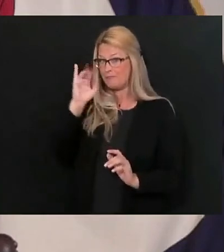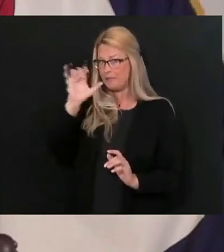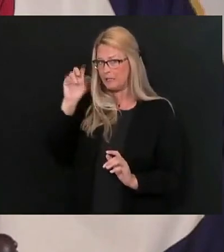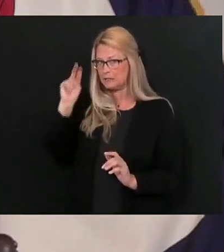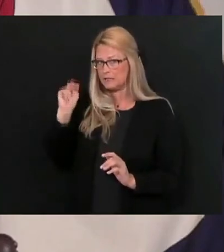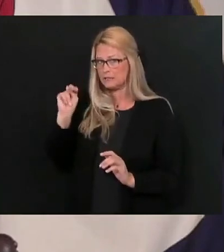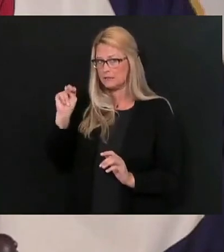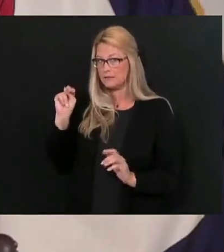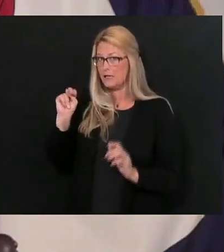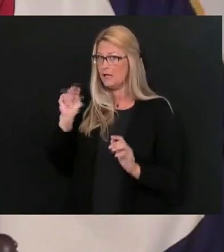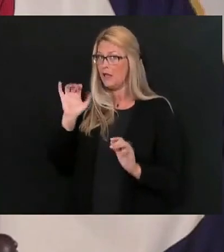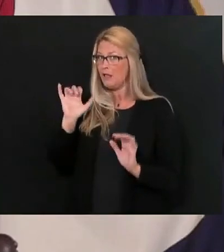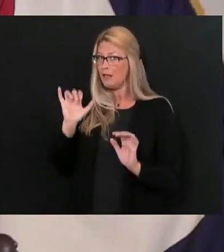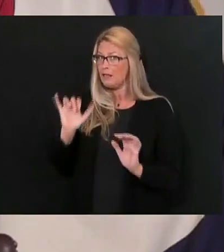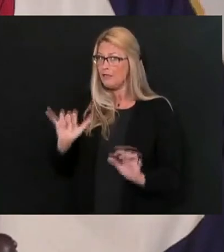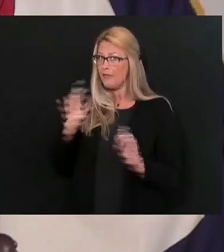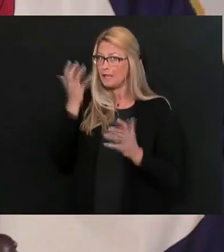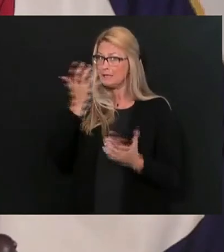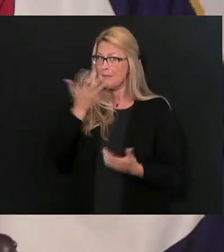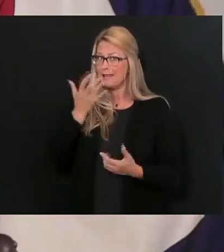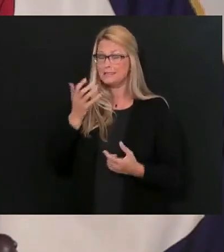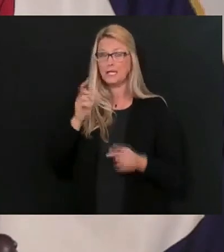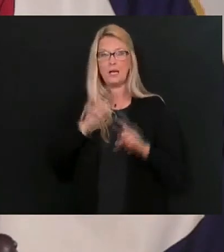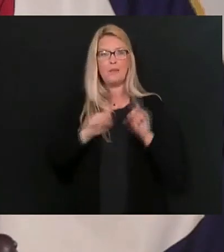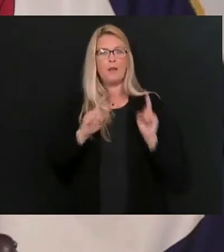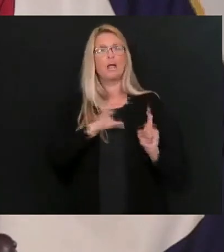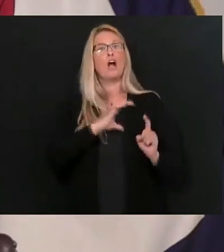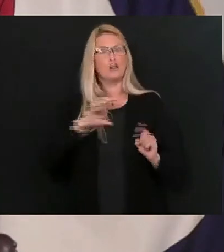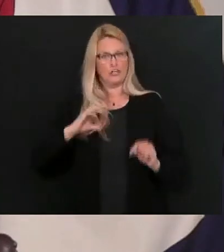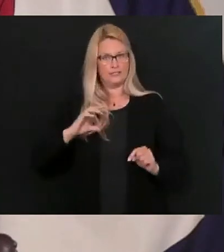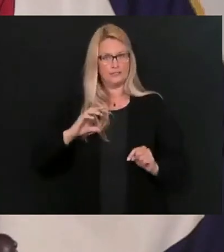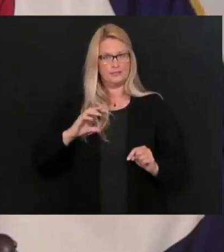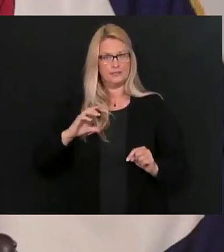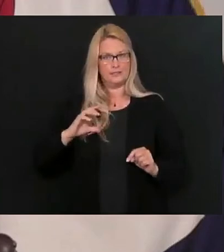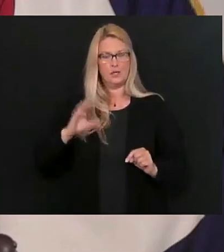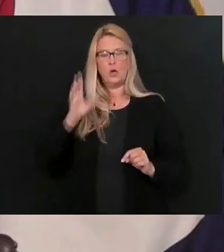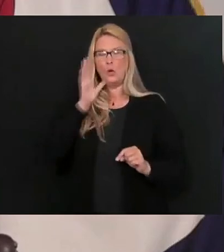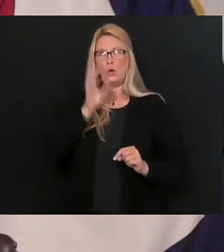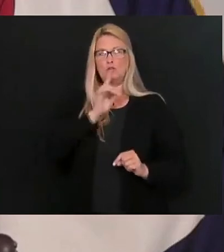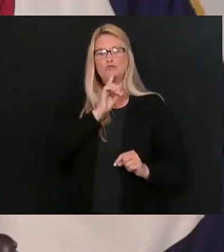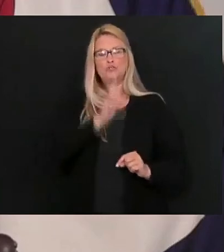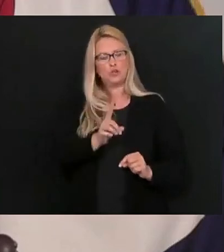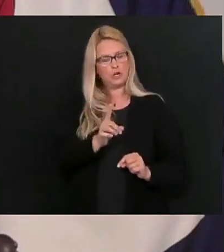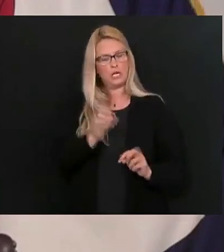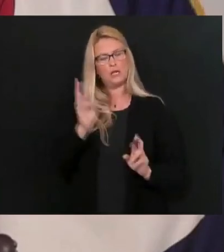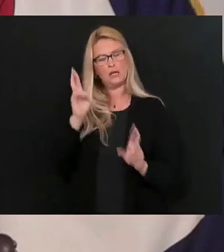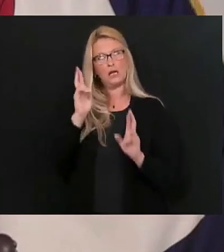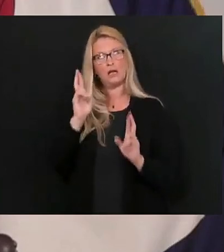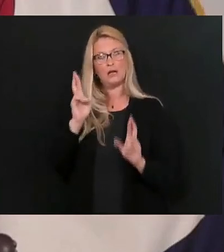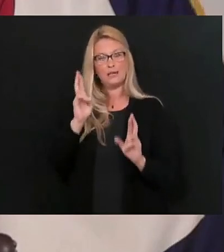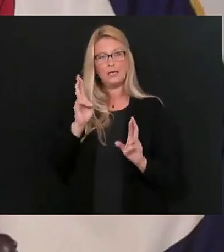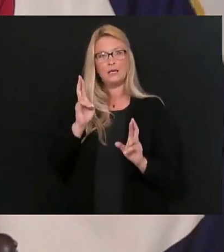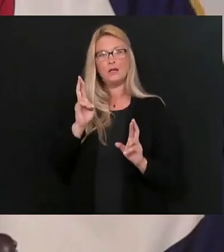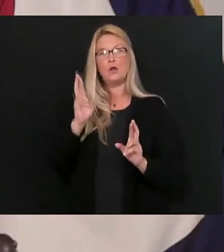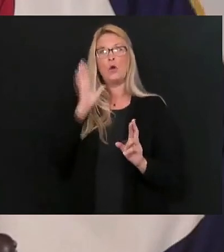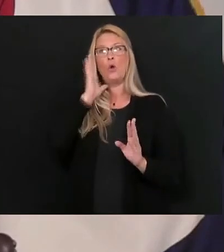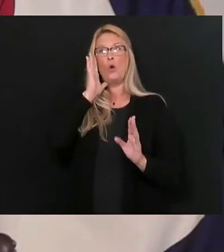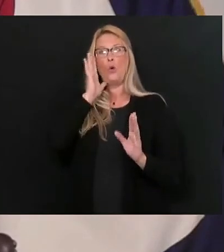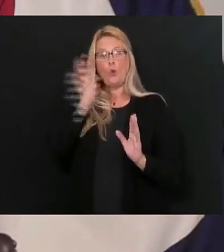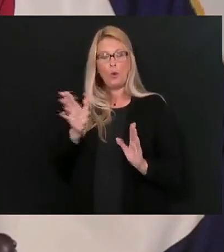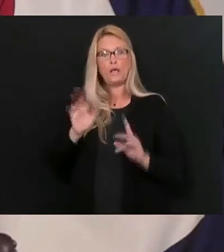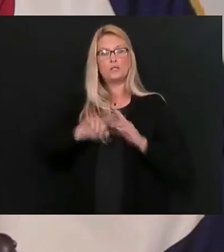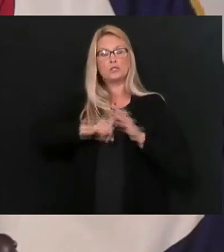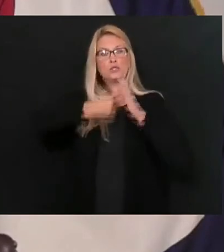been sent out. But Congress will surely, to God above, they will get off their